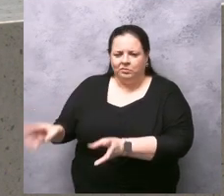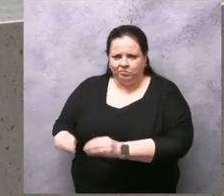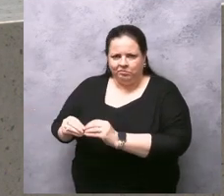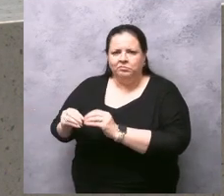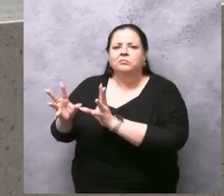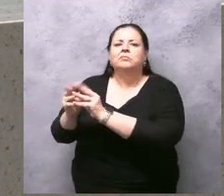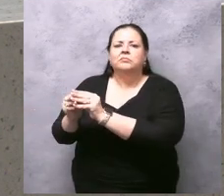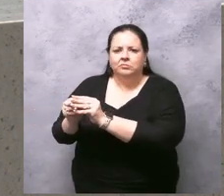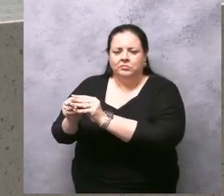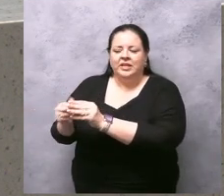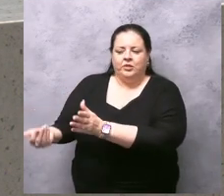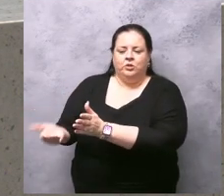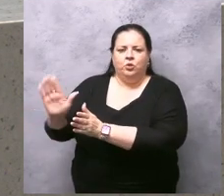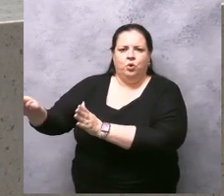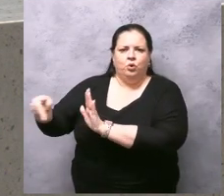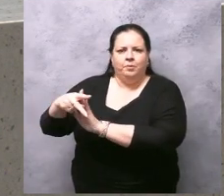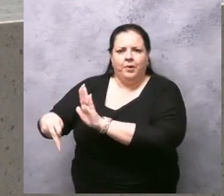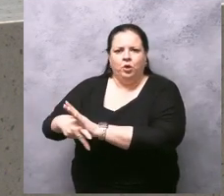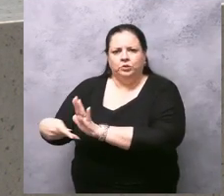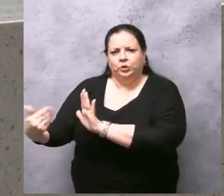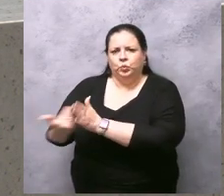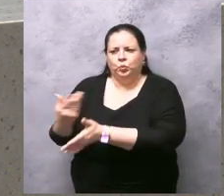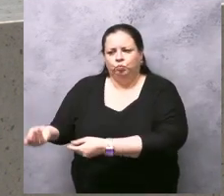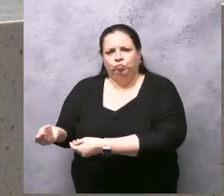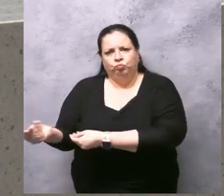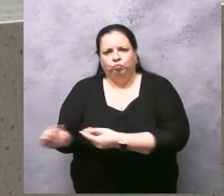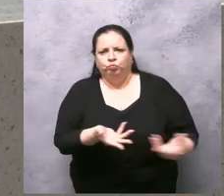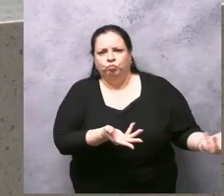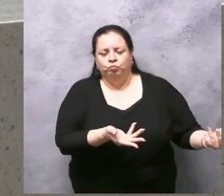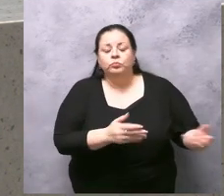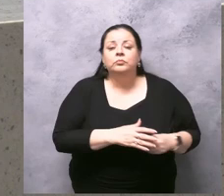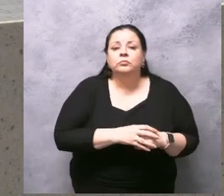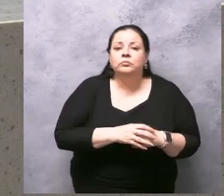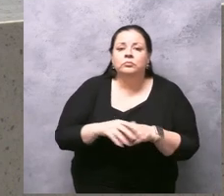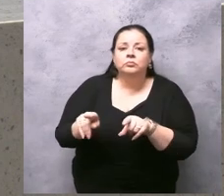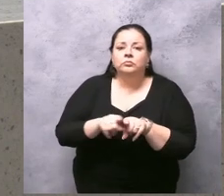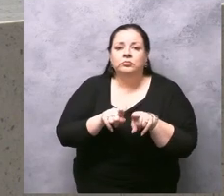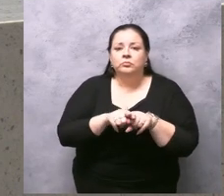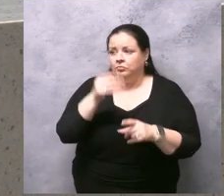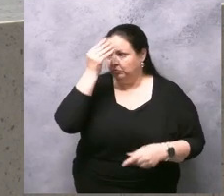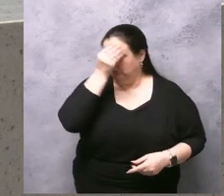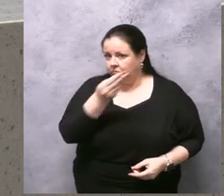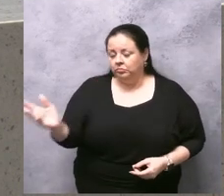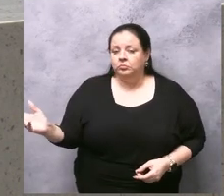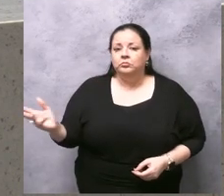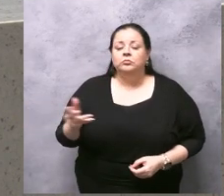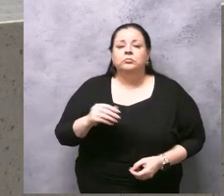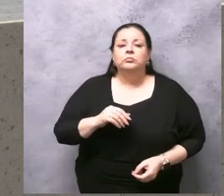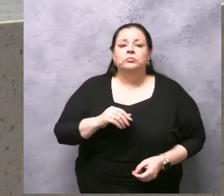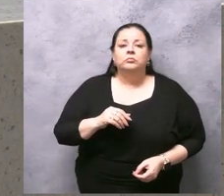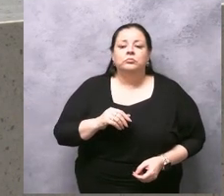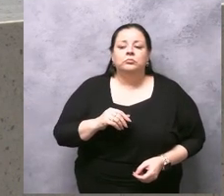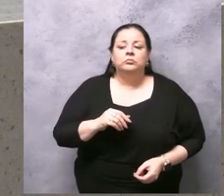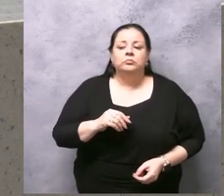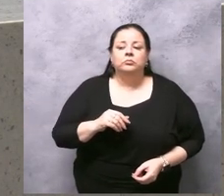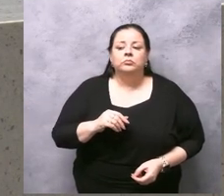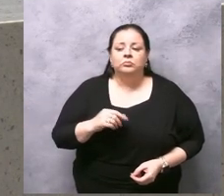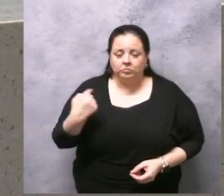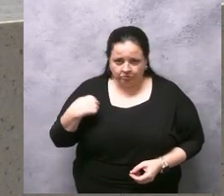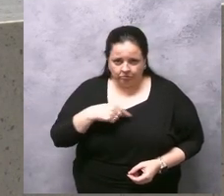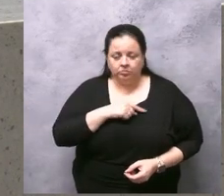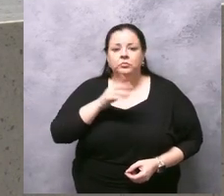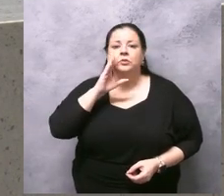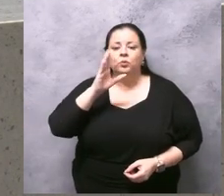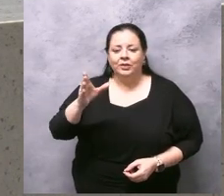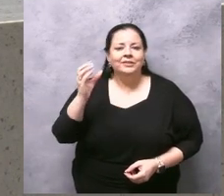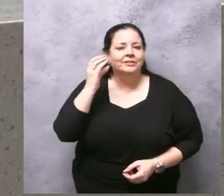new library policy coming out very, very soon. And I also wanted to let everyone know that we will be discussing a